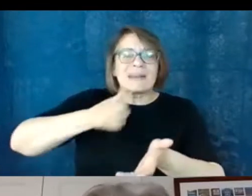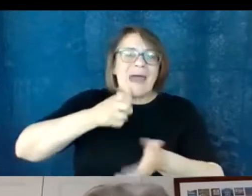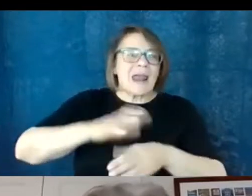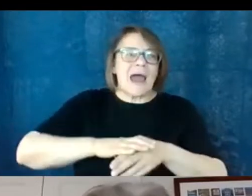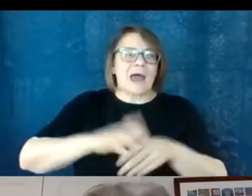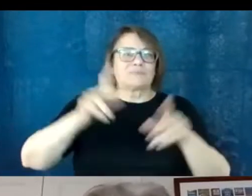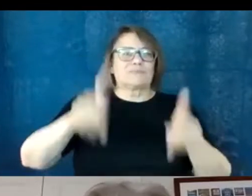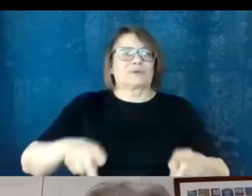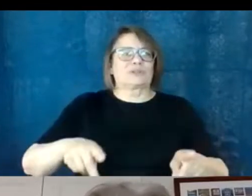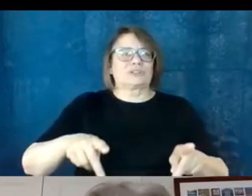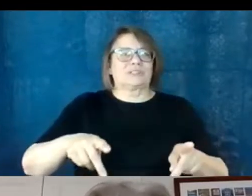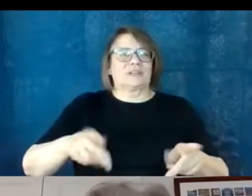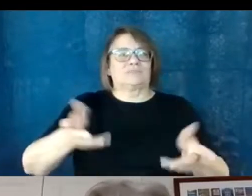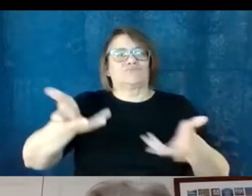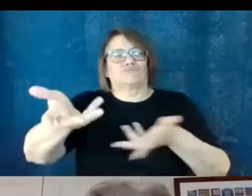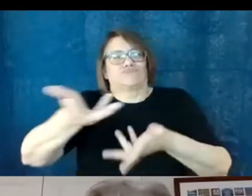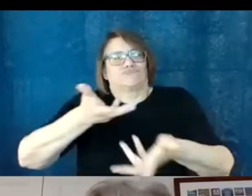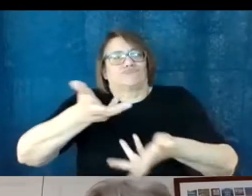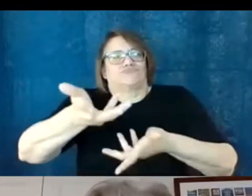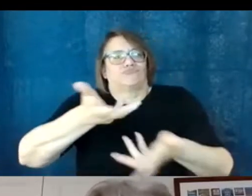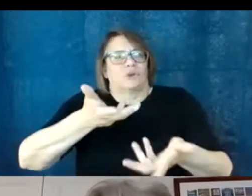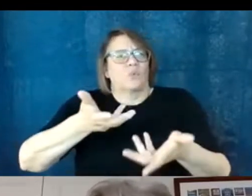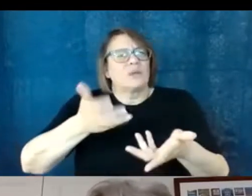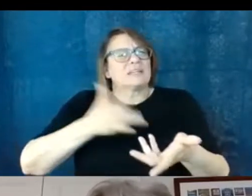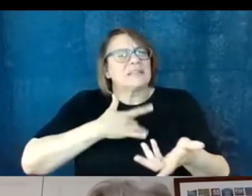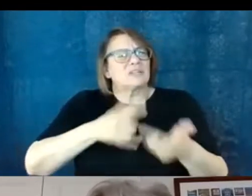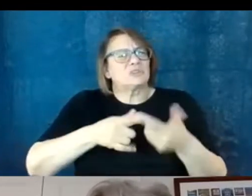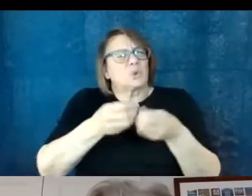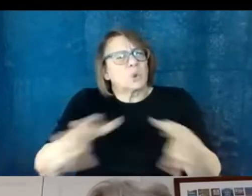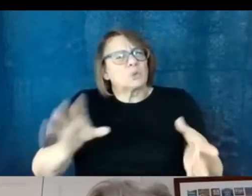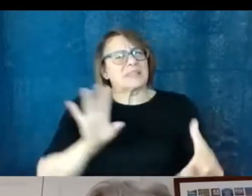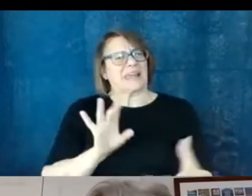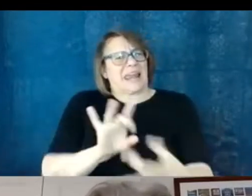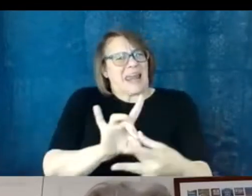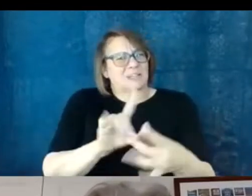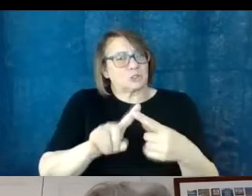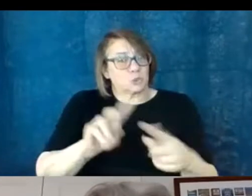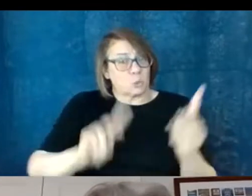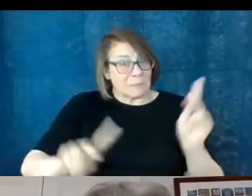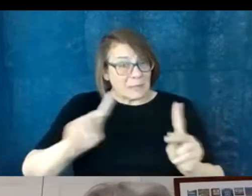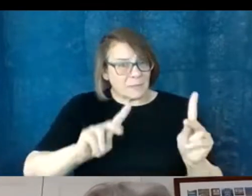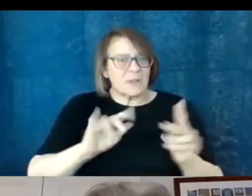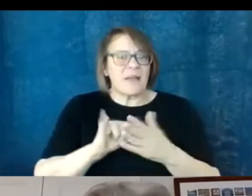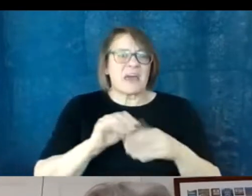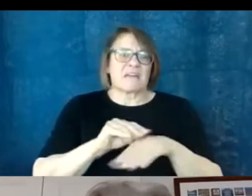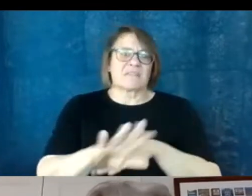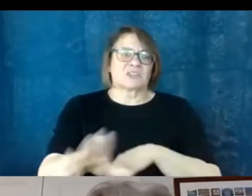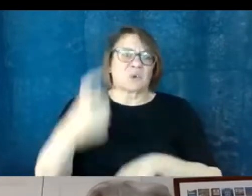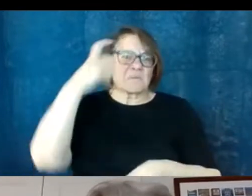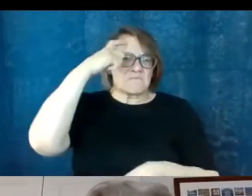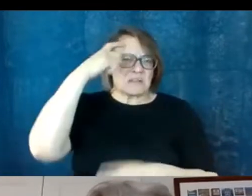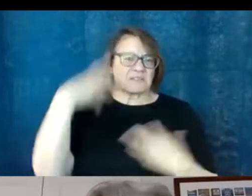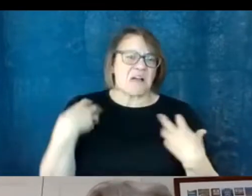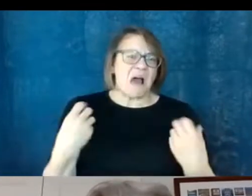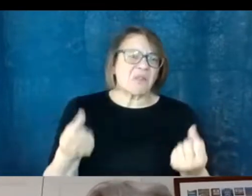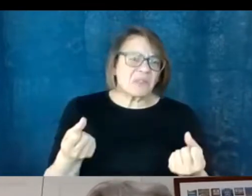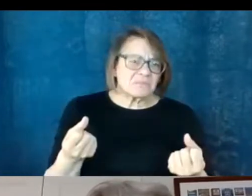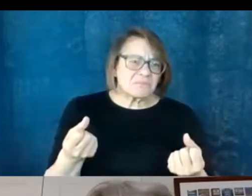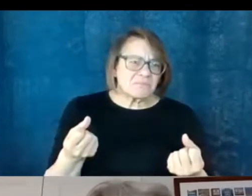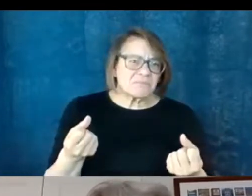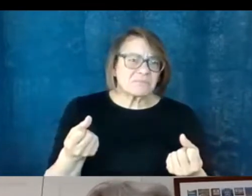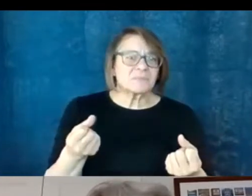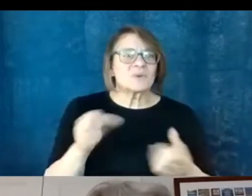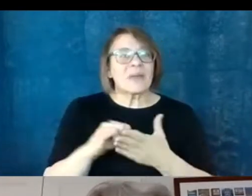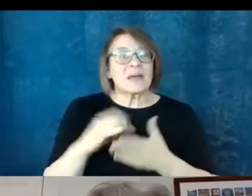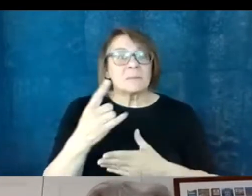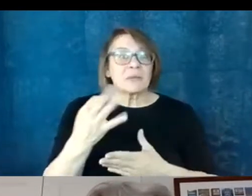person. We're losing our connection to people, and that can really affect your mental health. So that's something you want to keep an eye on if